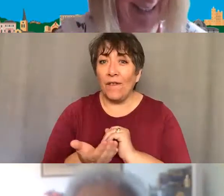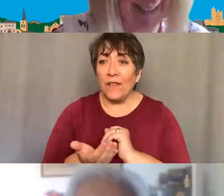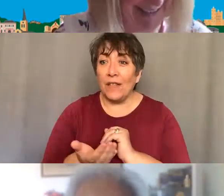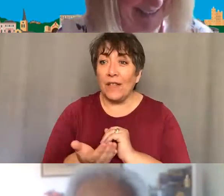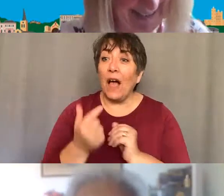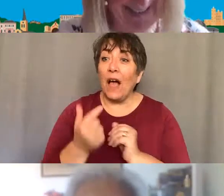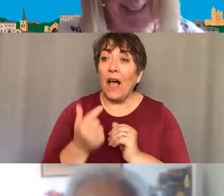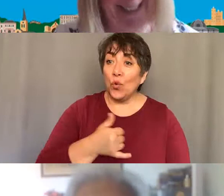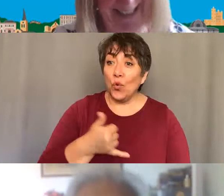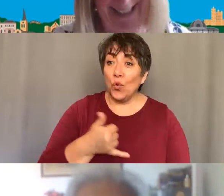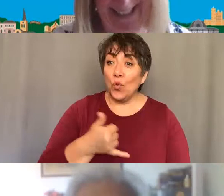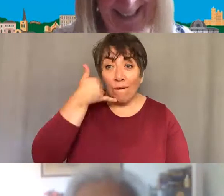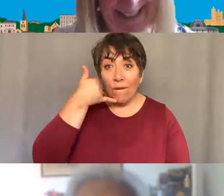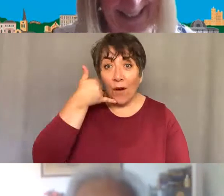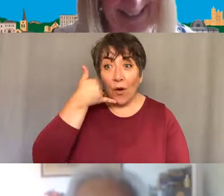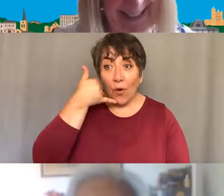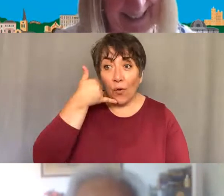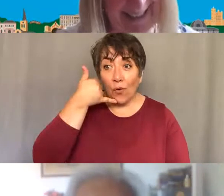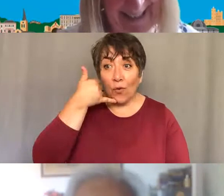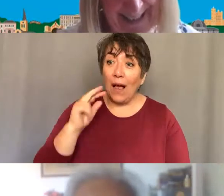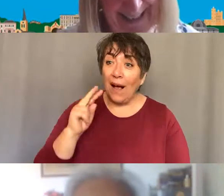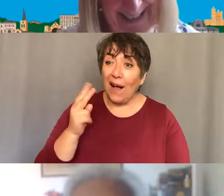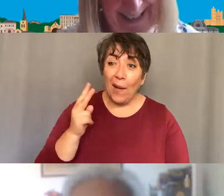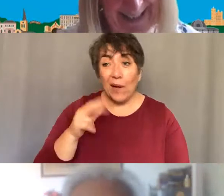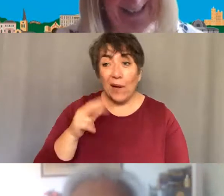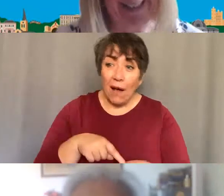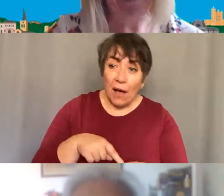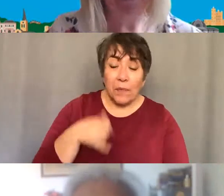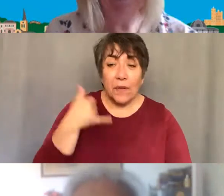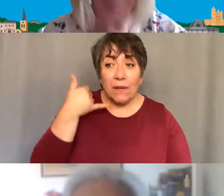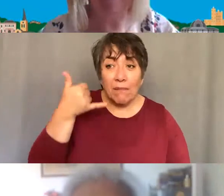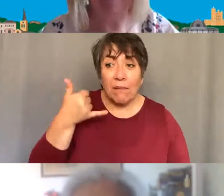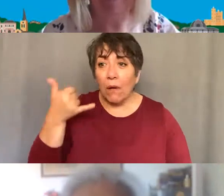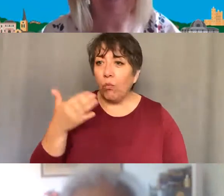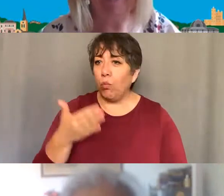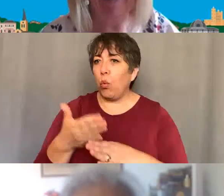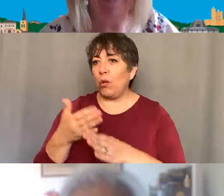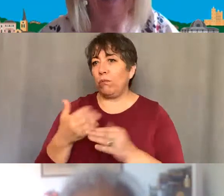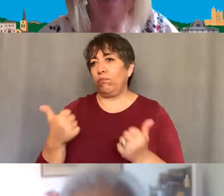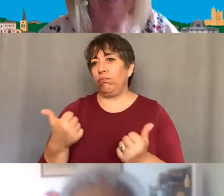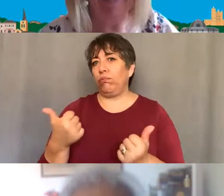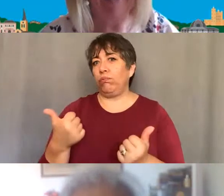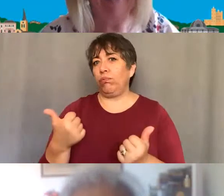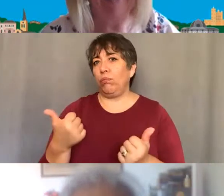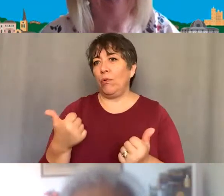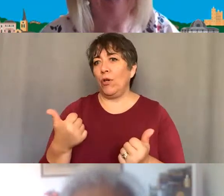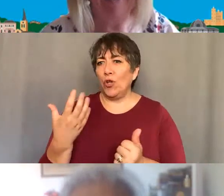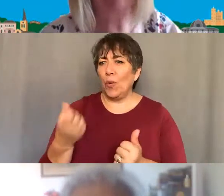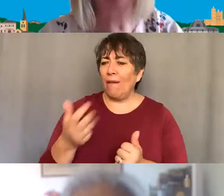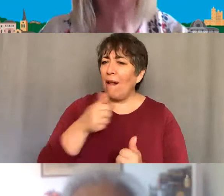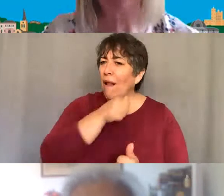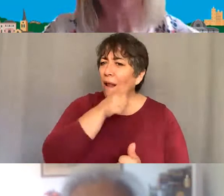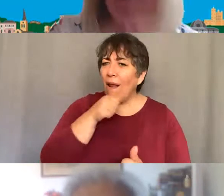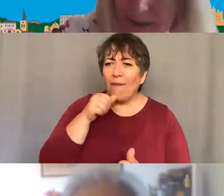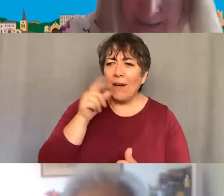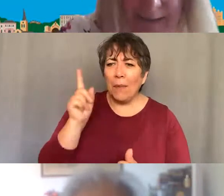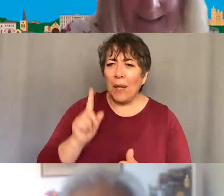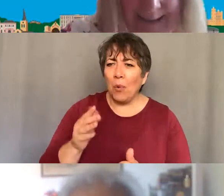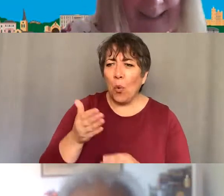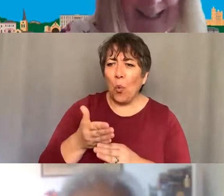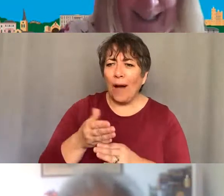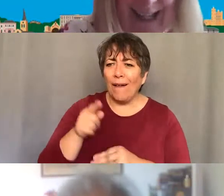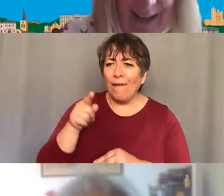first for a couple of orders, and it worked beautifully, and that you've got some lovely people there. They